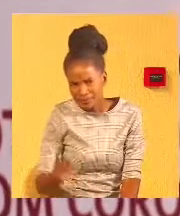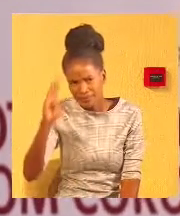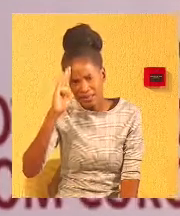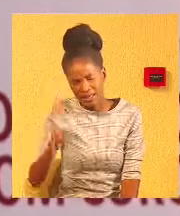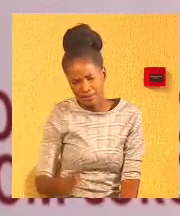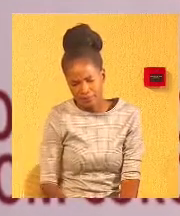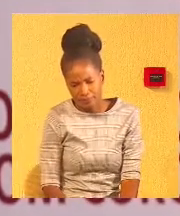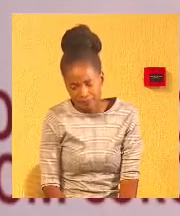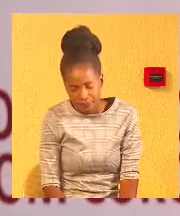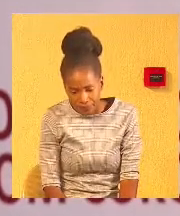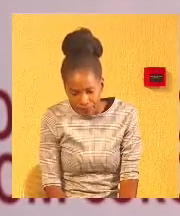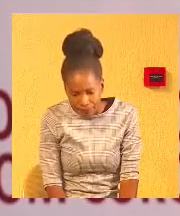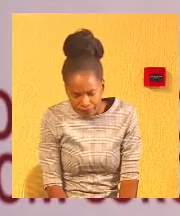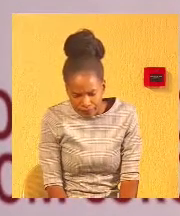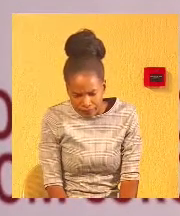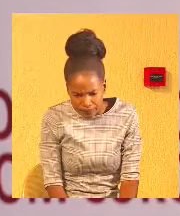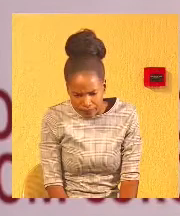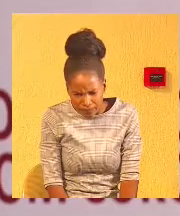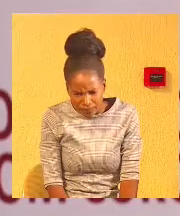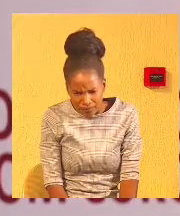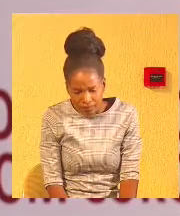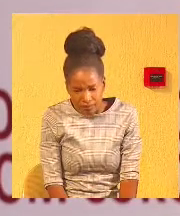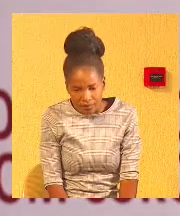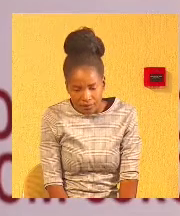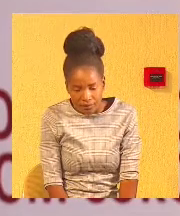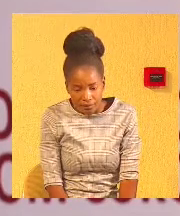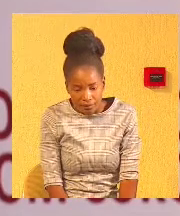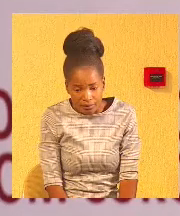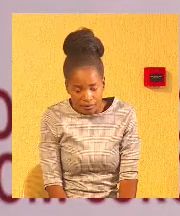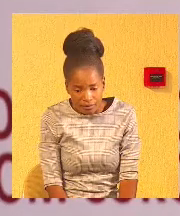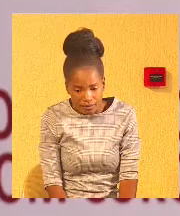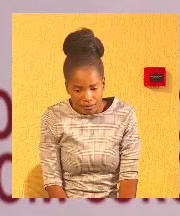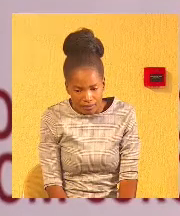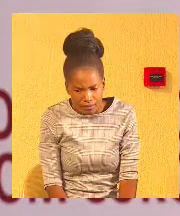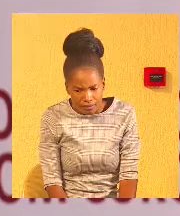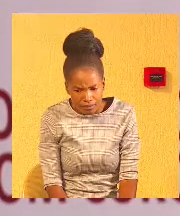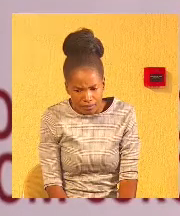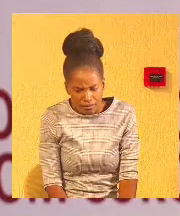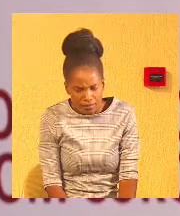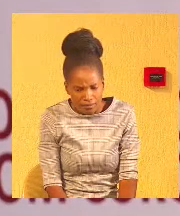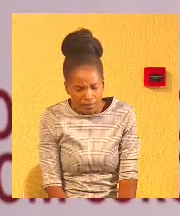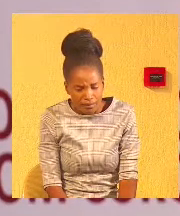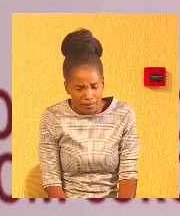good morning, sir. Yes, good morning. Please go ahead. I'm doing good.